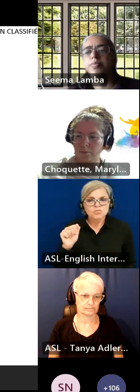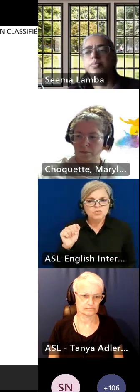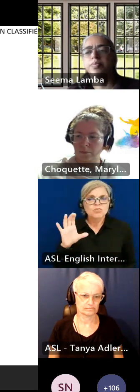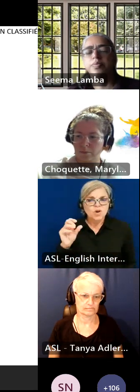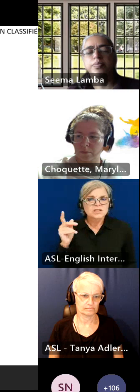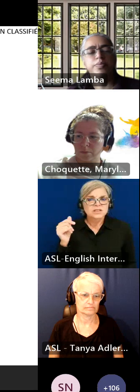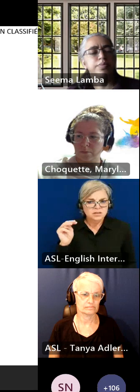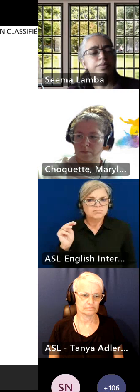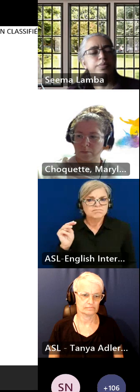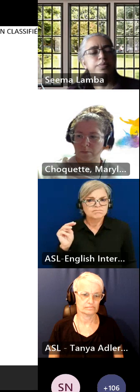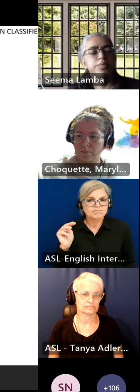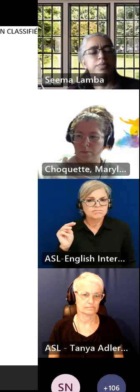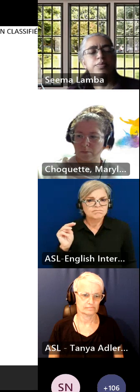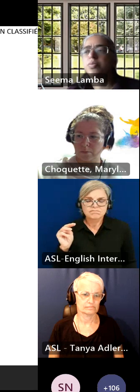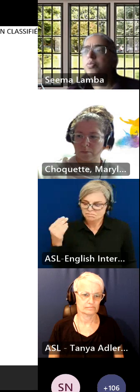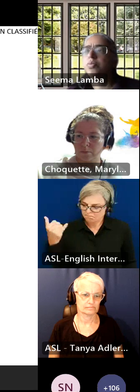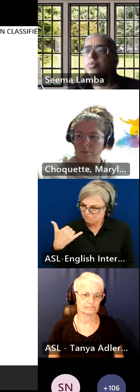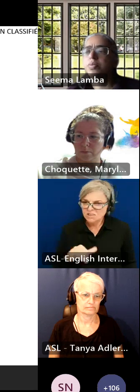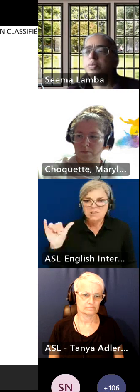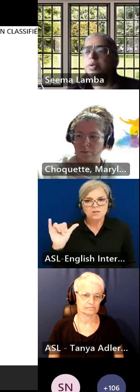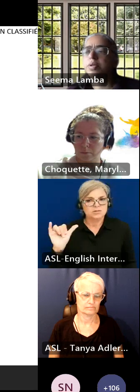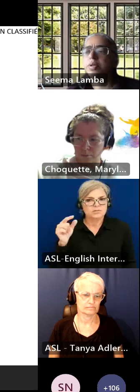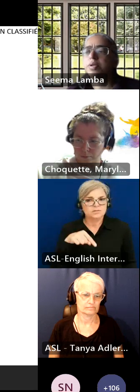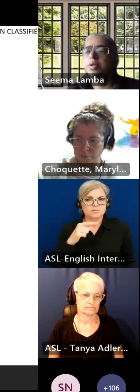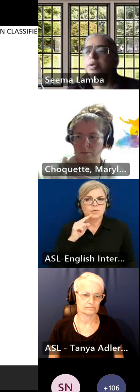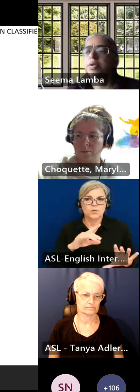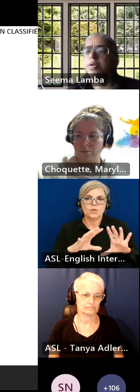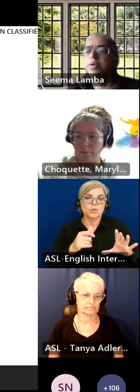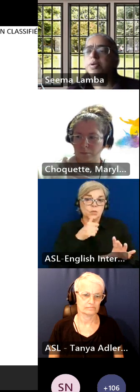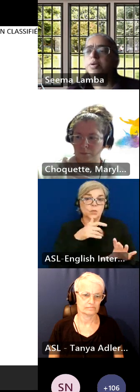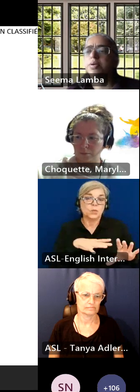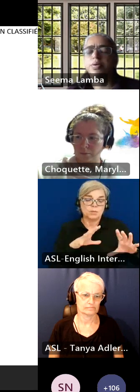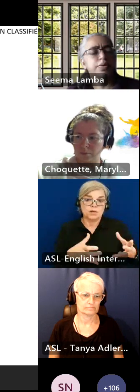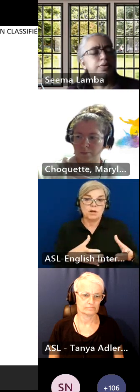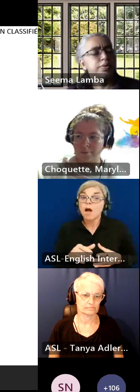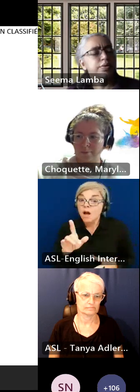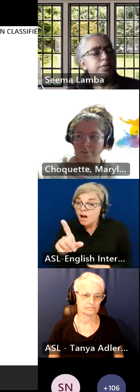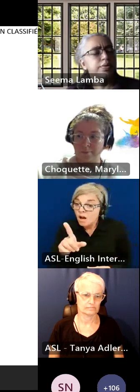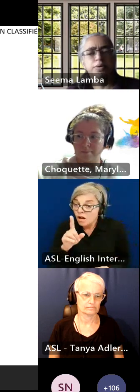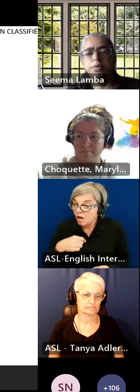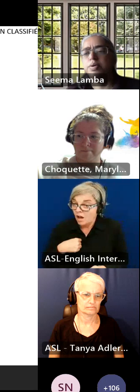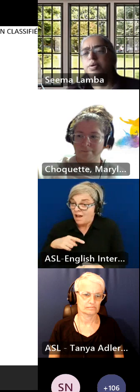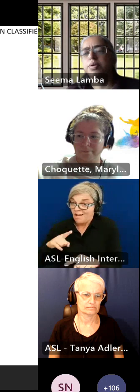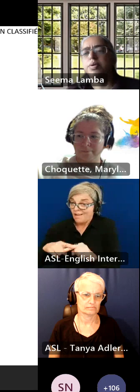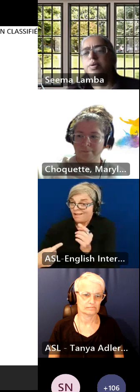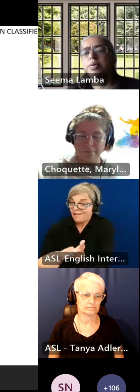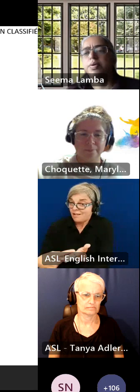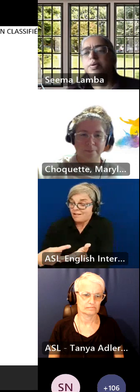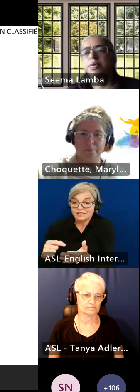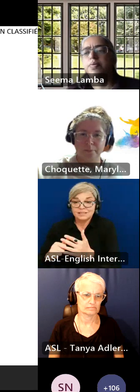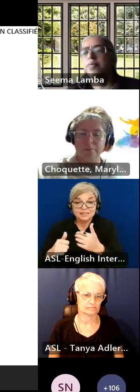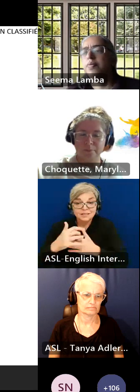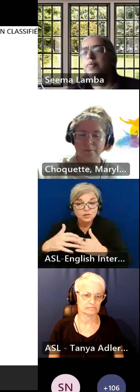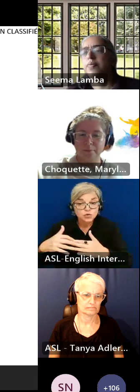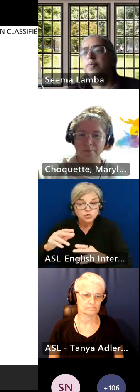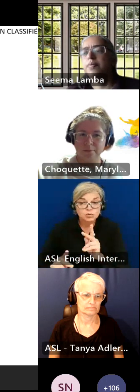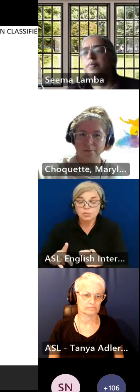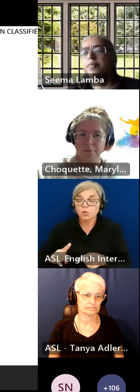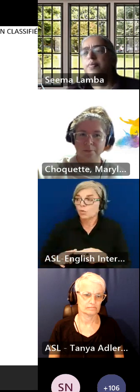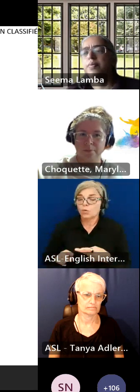group of women, for example. We can't even talk about indigenous. We can't even talk about the people